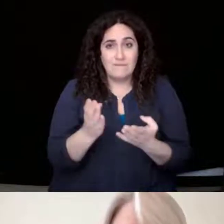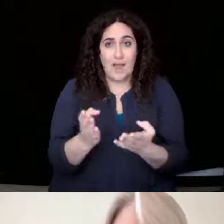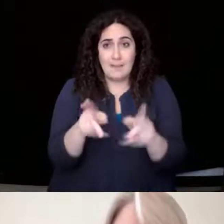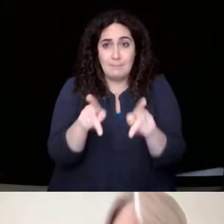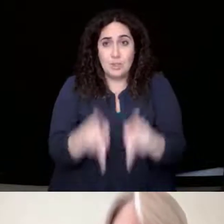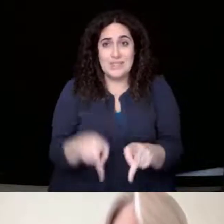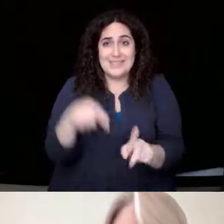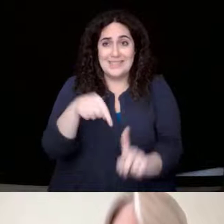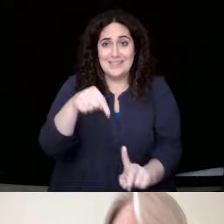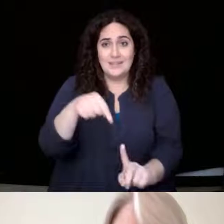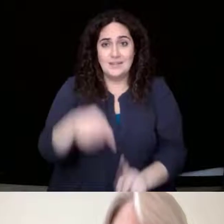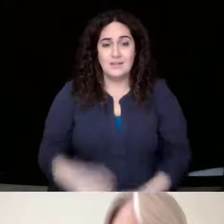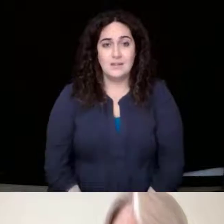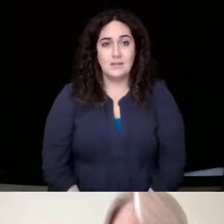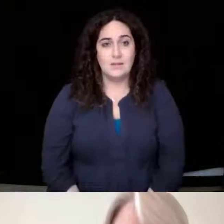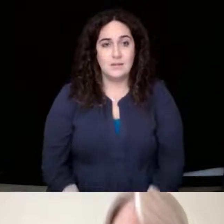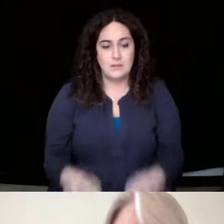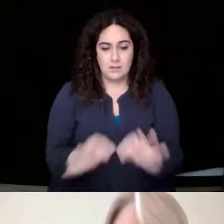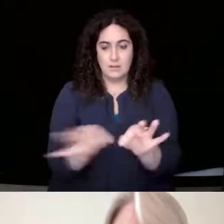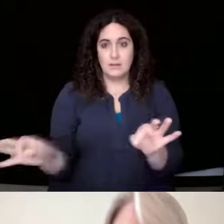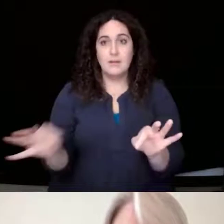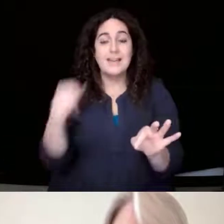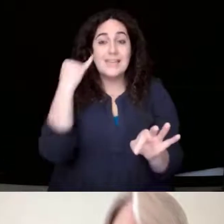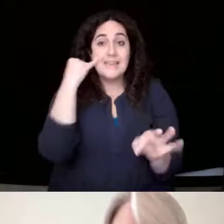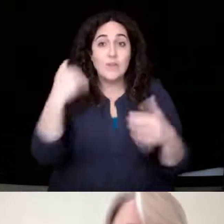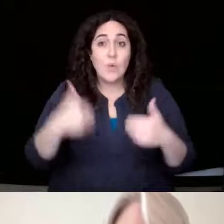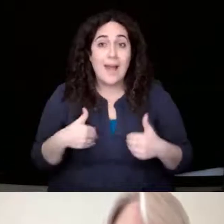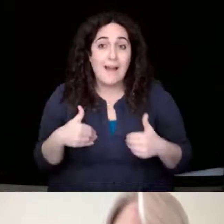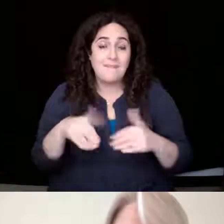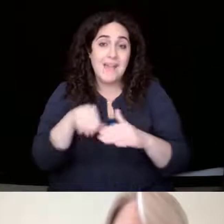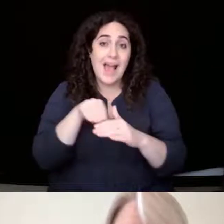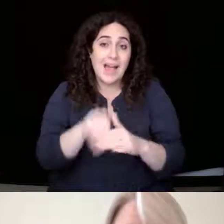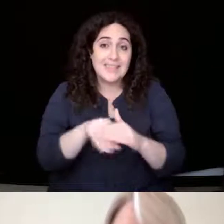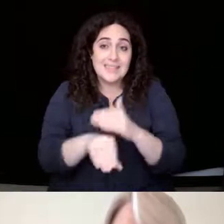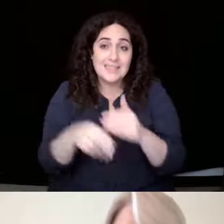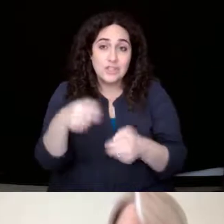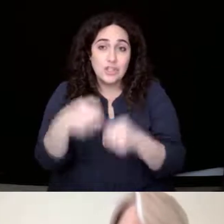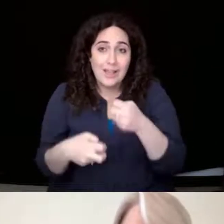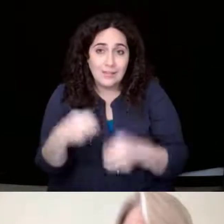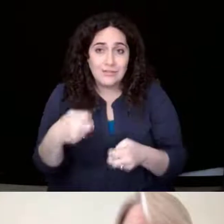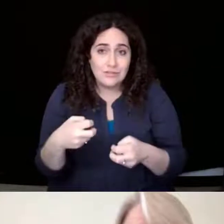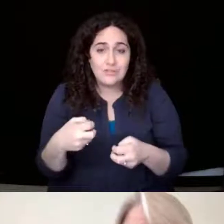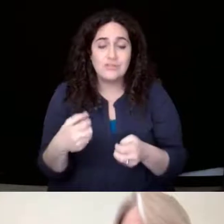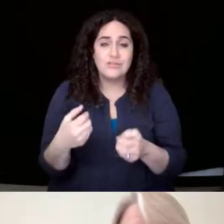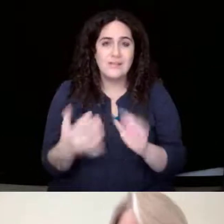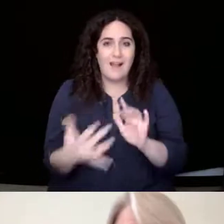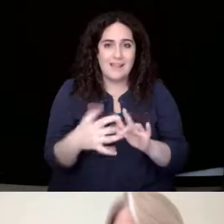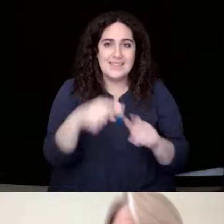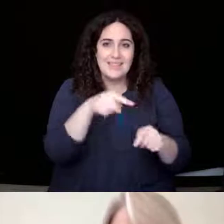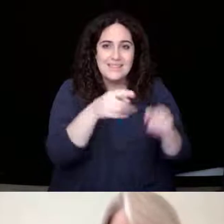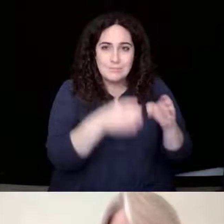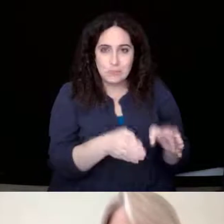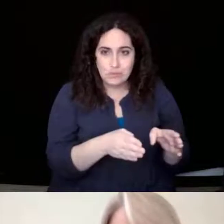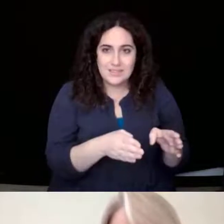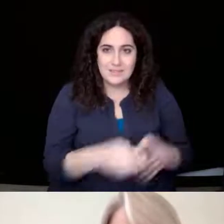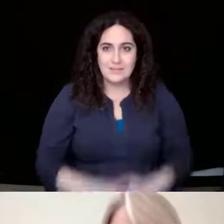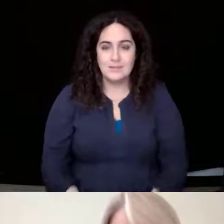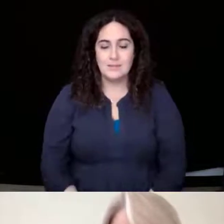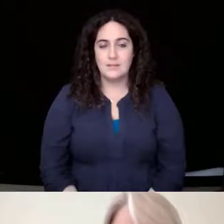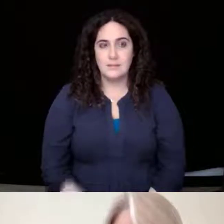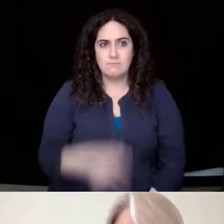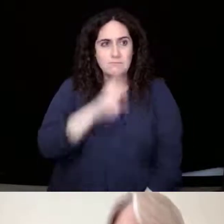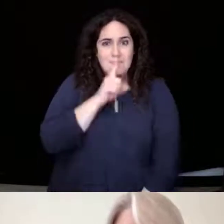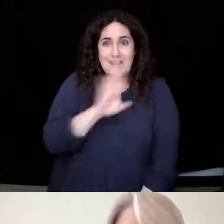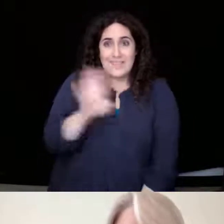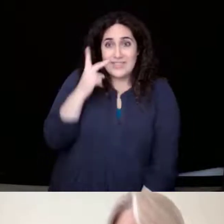having an accessibility challenge, please contact us. And here's your person, and here's the procedures we have set up on our side